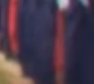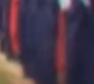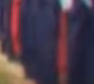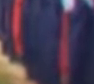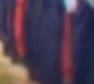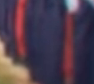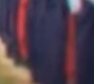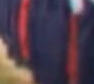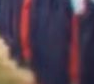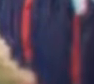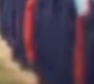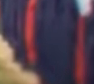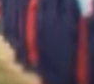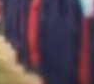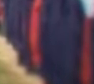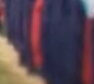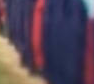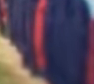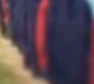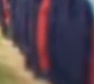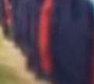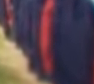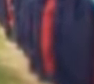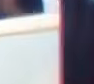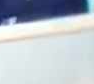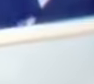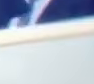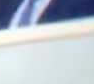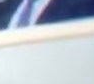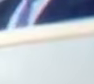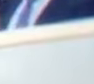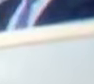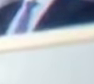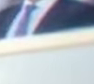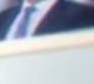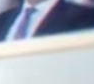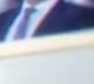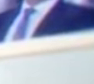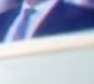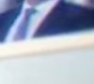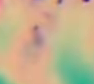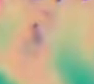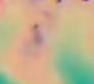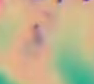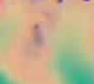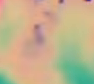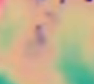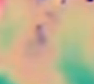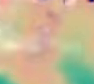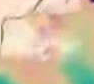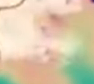of December 2021, presided over by President Uhuru Kenyatta at the Uhuru Gardens.